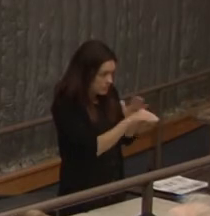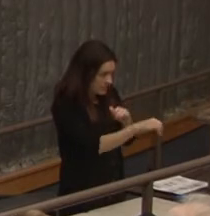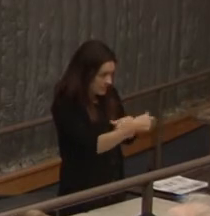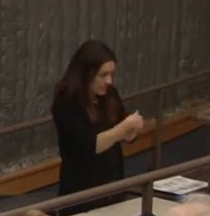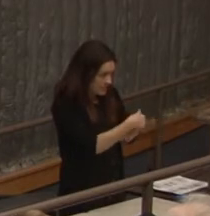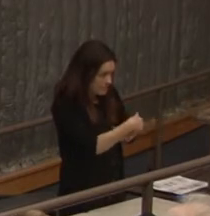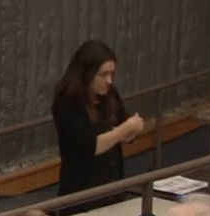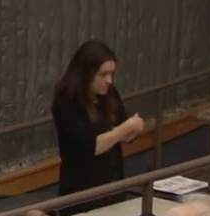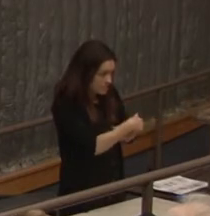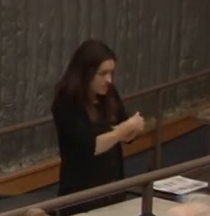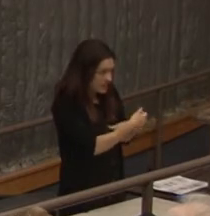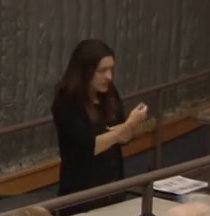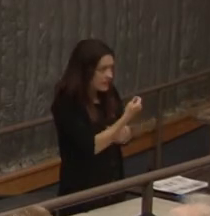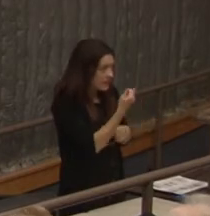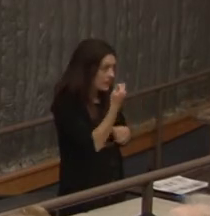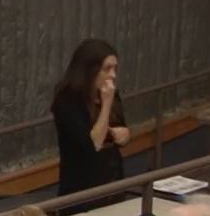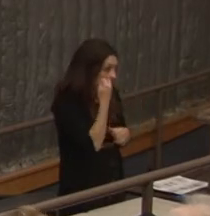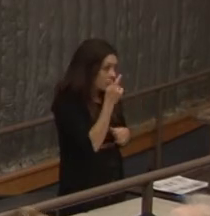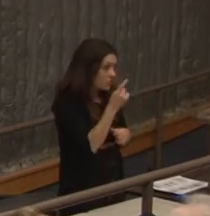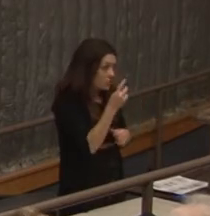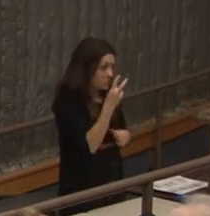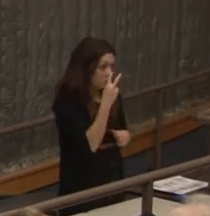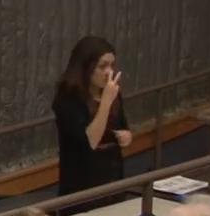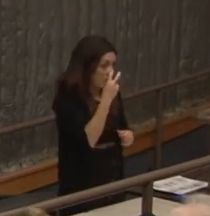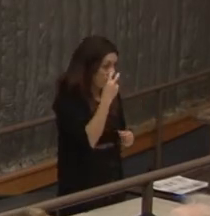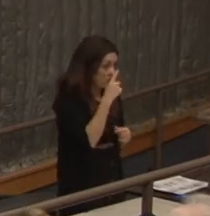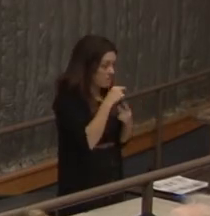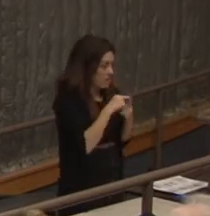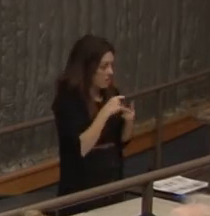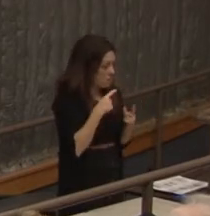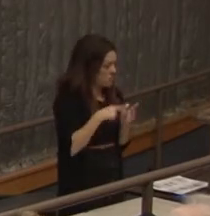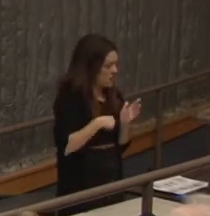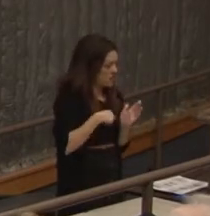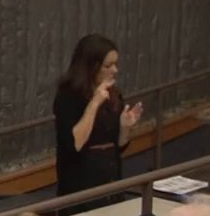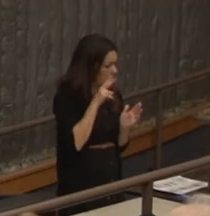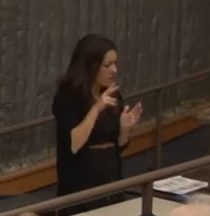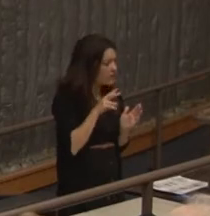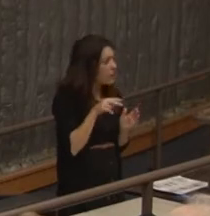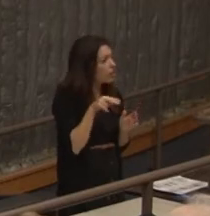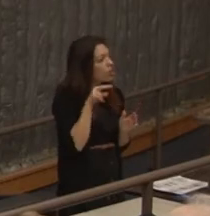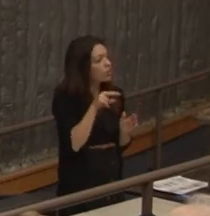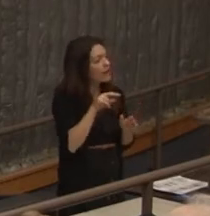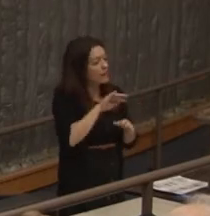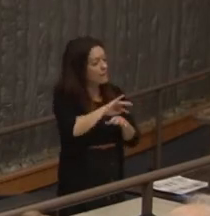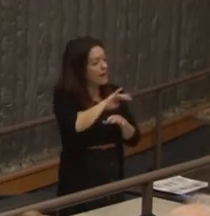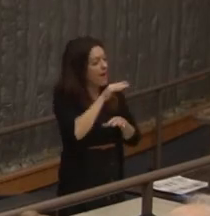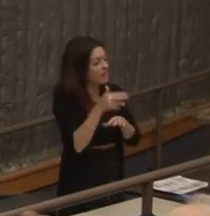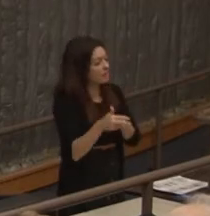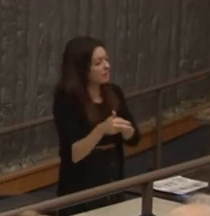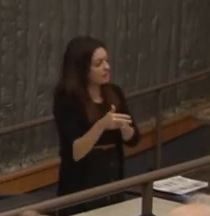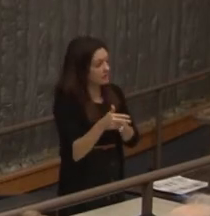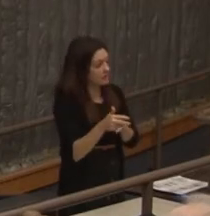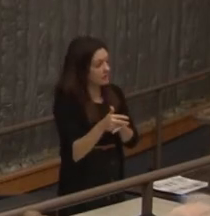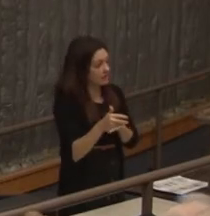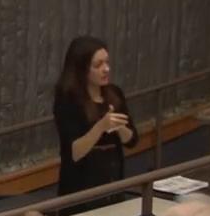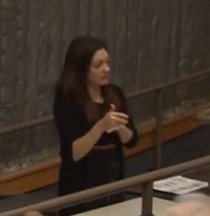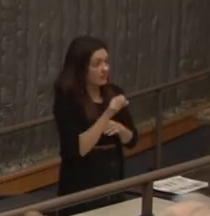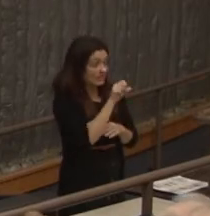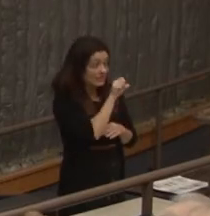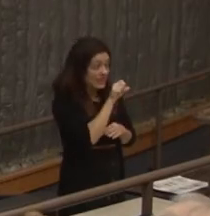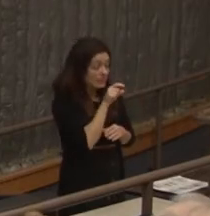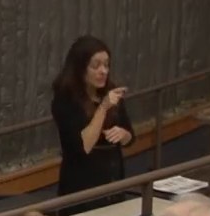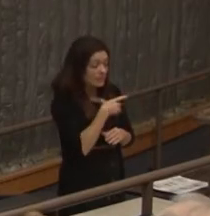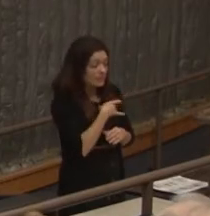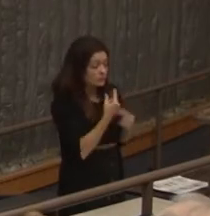If one has any doubt about what we're looking at, you look at the pile here. One of the things Sam likes to do is to, in a